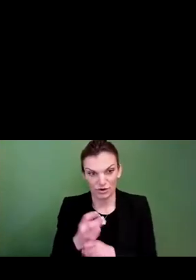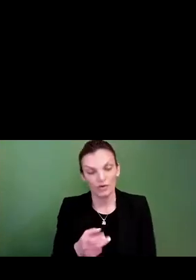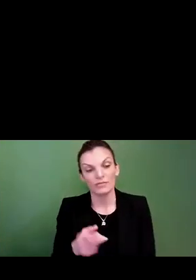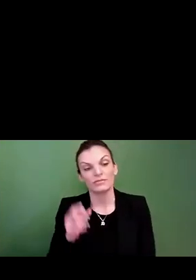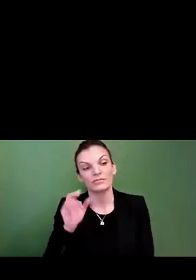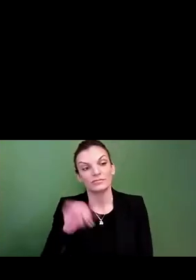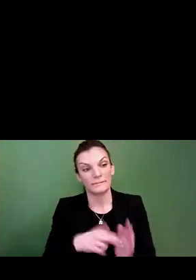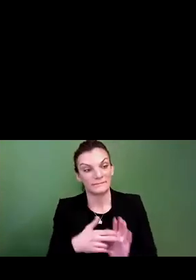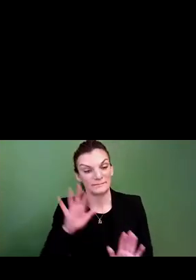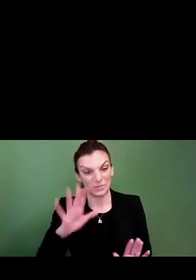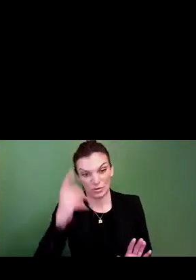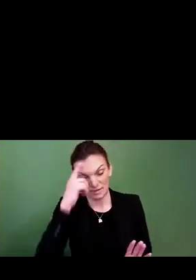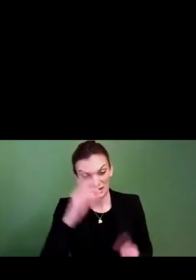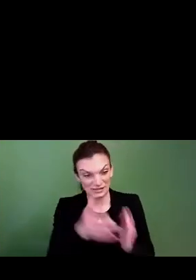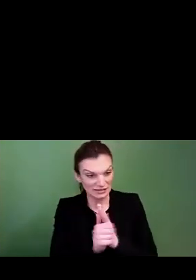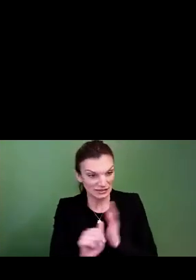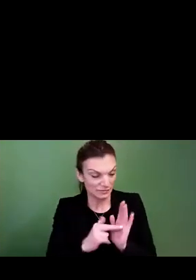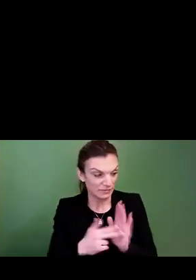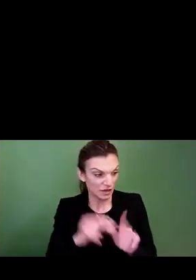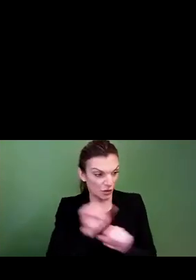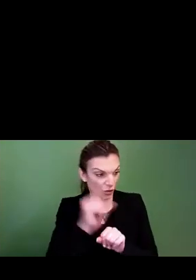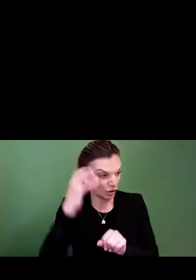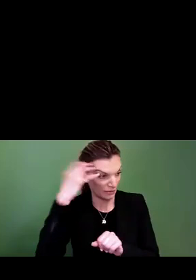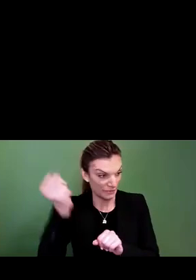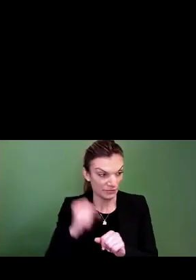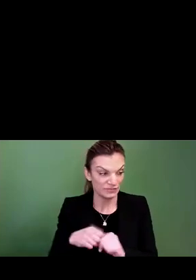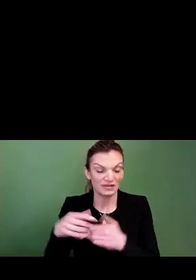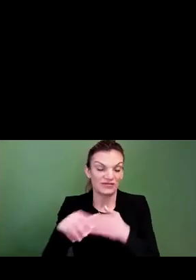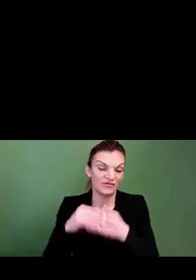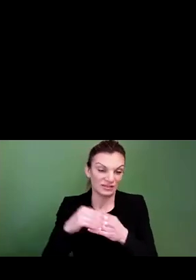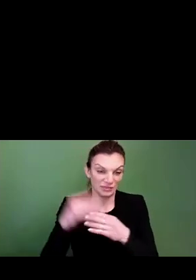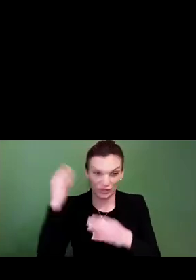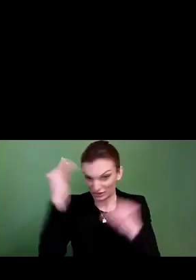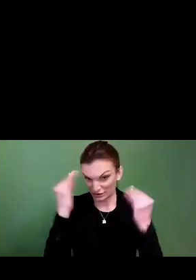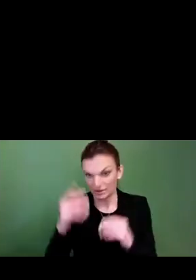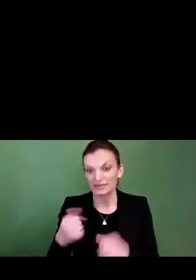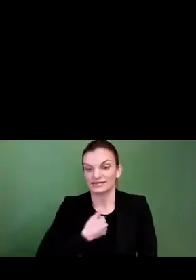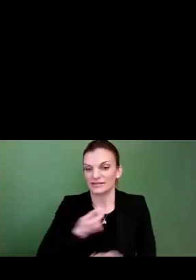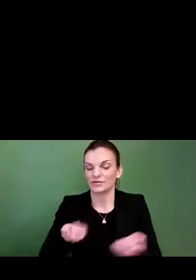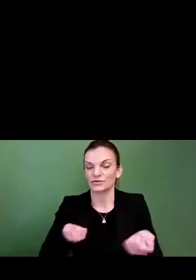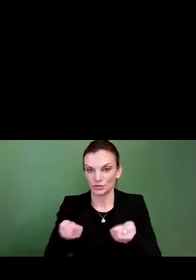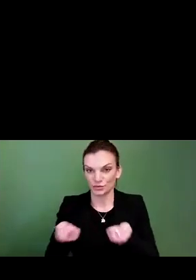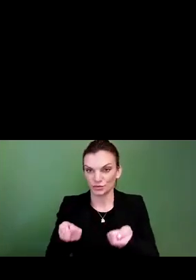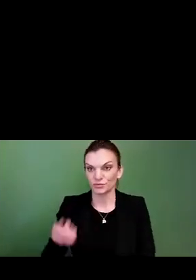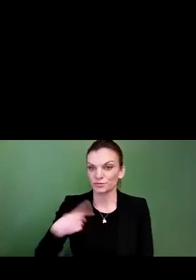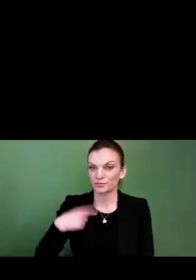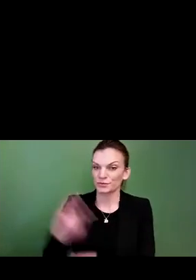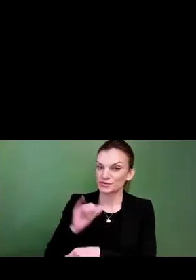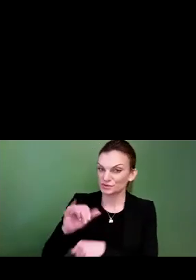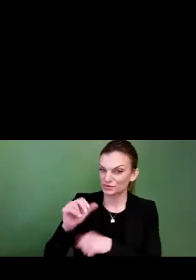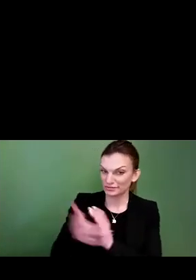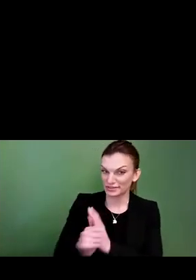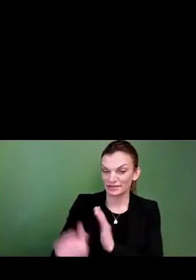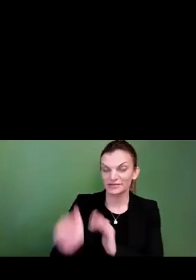of mental skills that include working memory, flexible thinking, and self-control. We use these skills